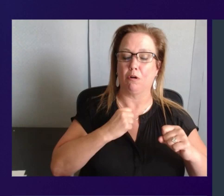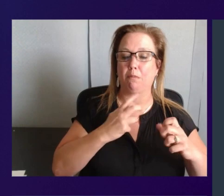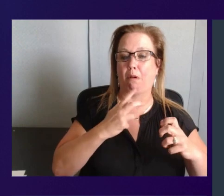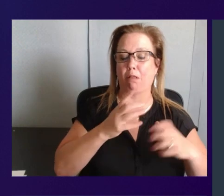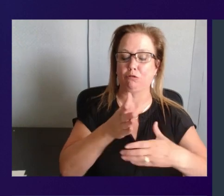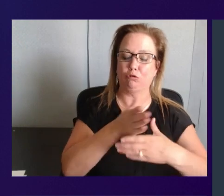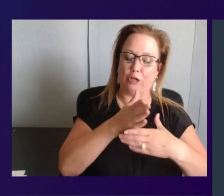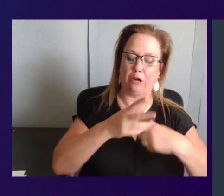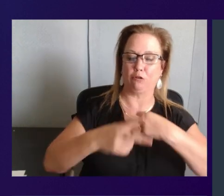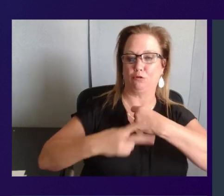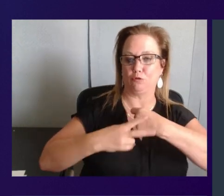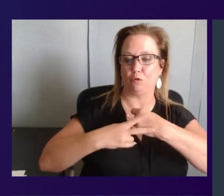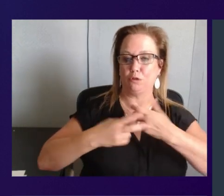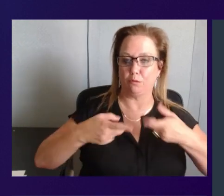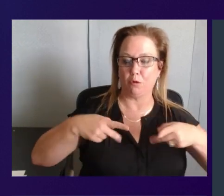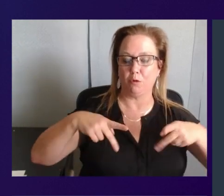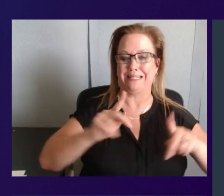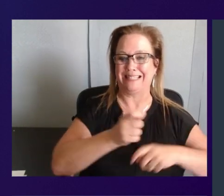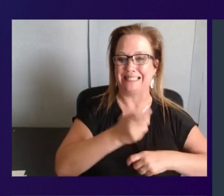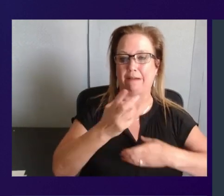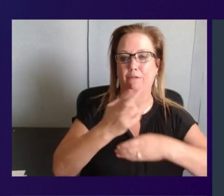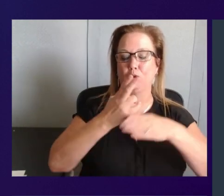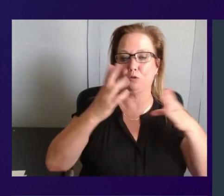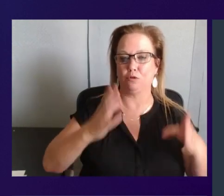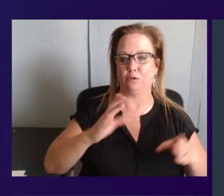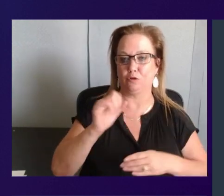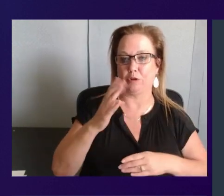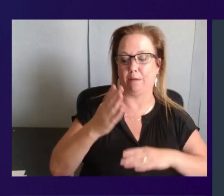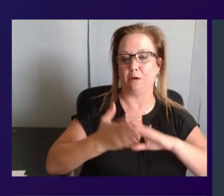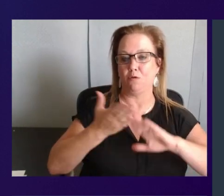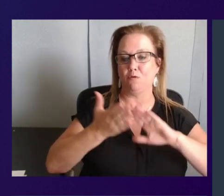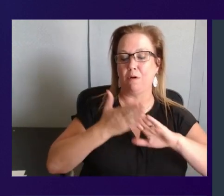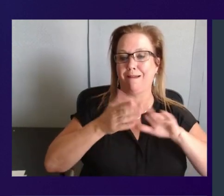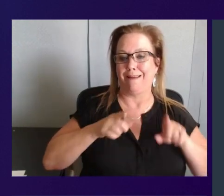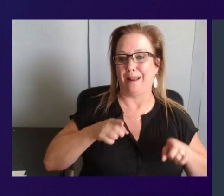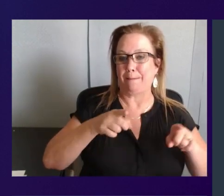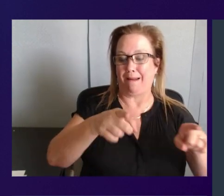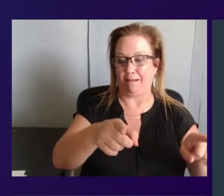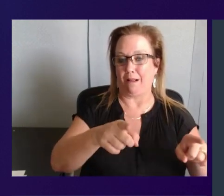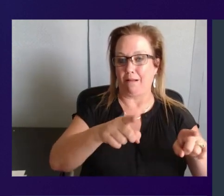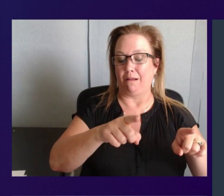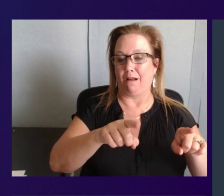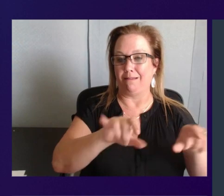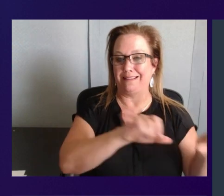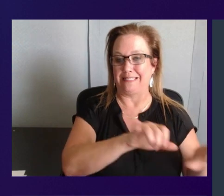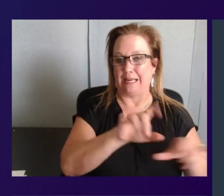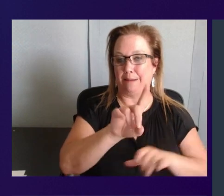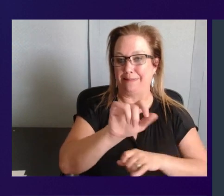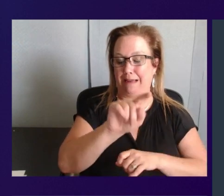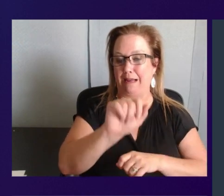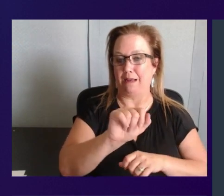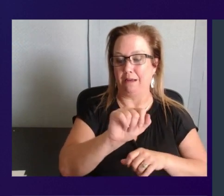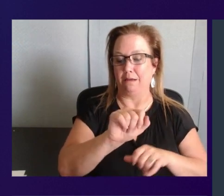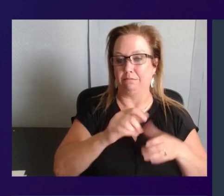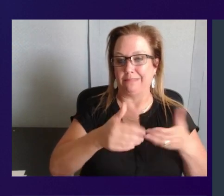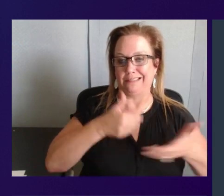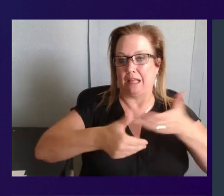shared storage allows several users and jobs to run in parallel on the same dataset, accelerating time to